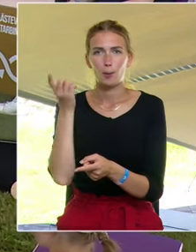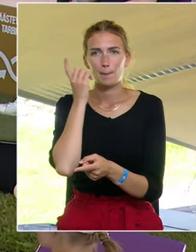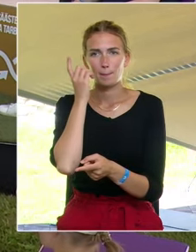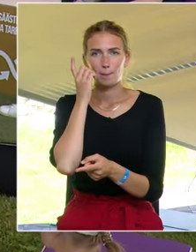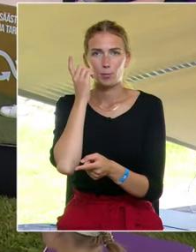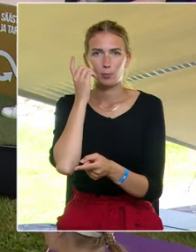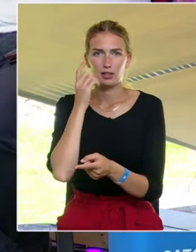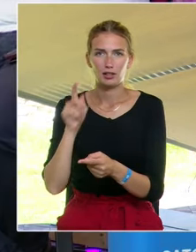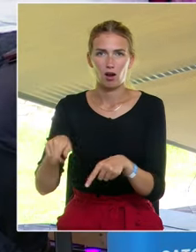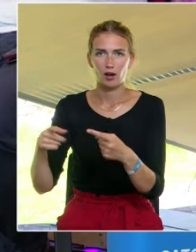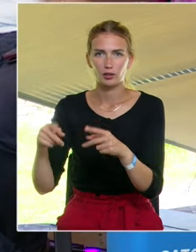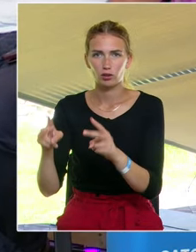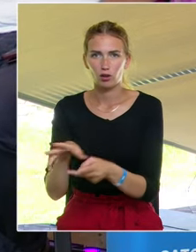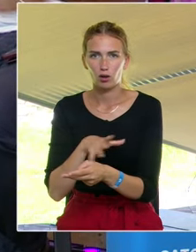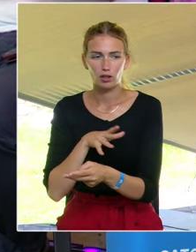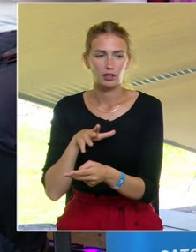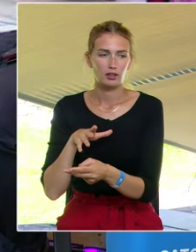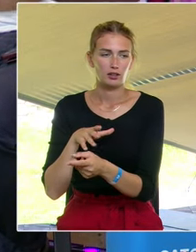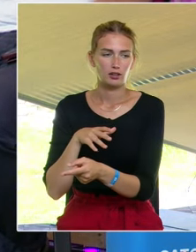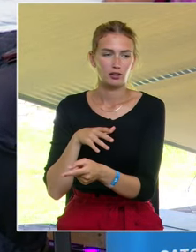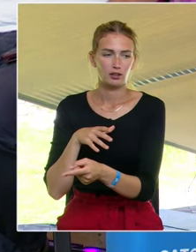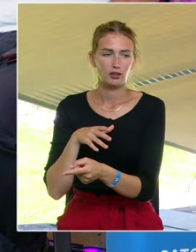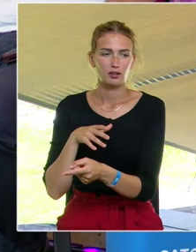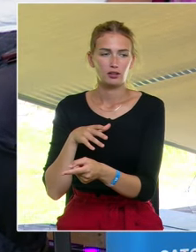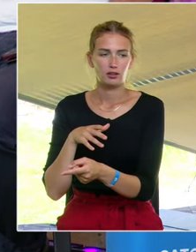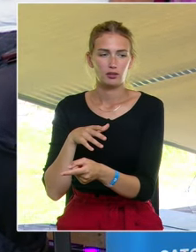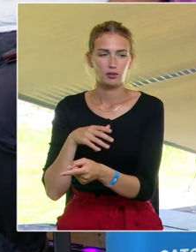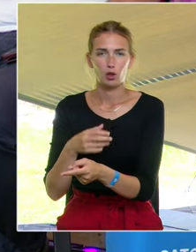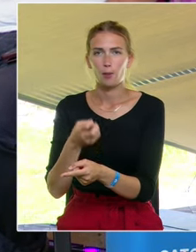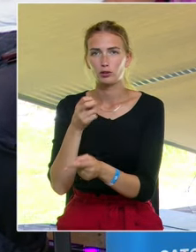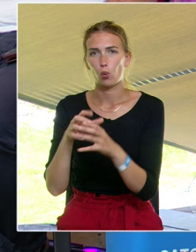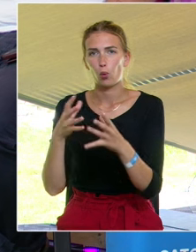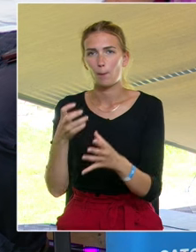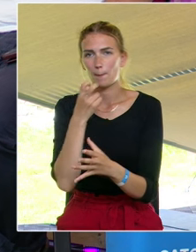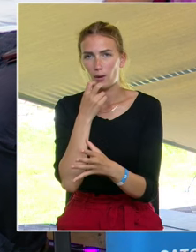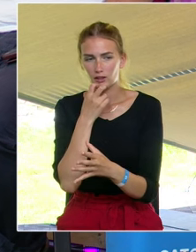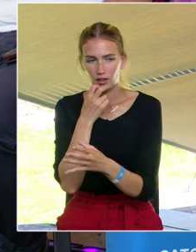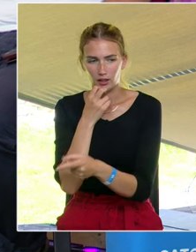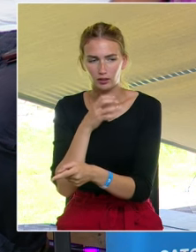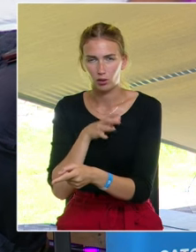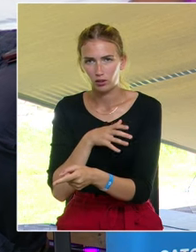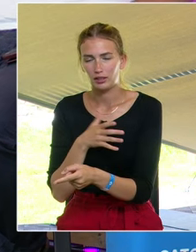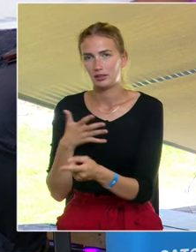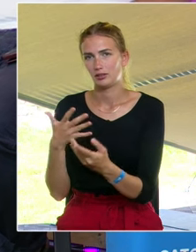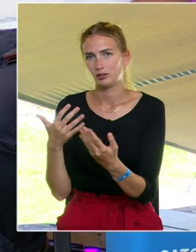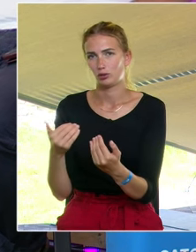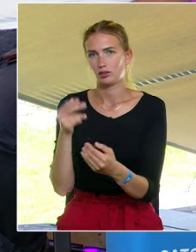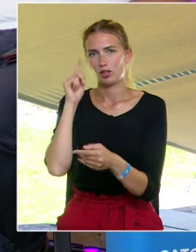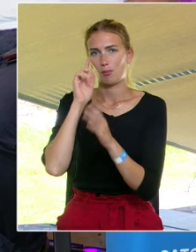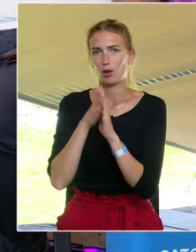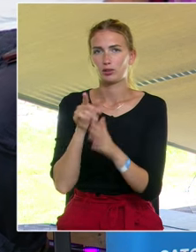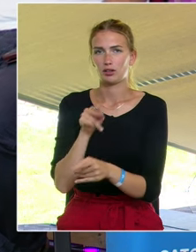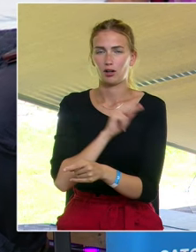the battery! Like, let's make it a nice," you know. And that's now the Apple iPhone. So, you know. All right, but let's talk about fringe